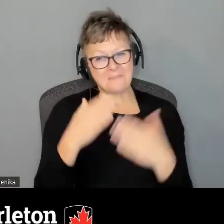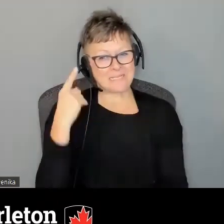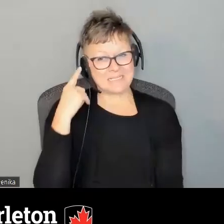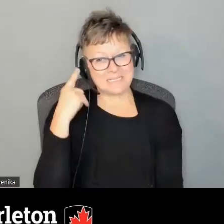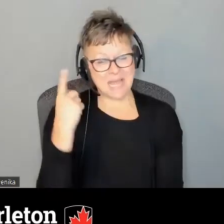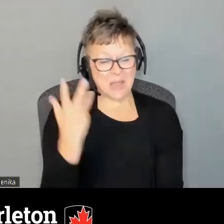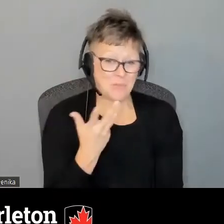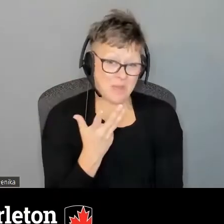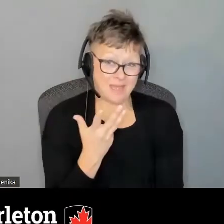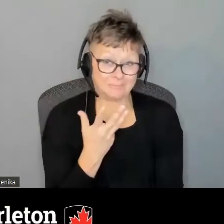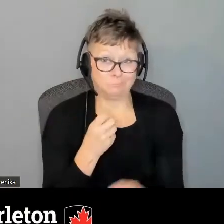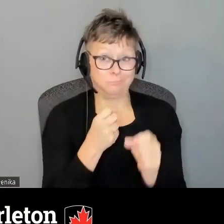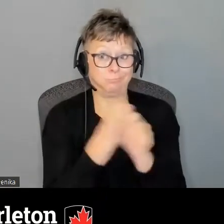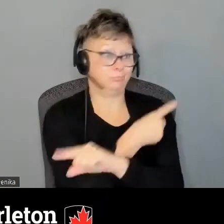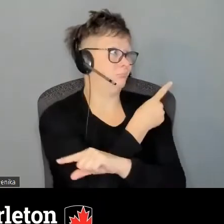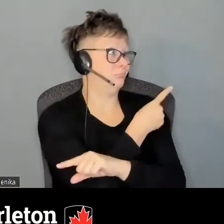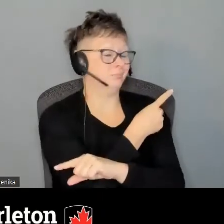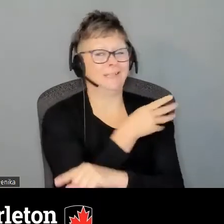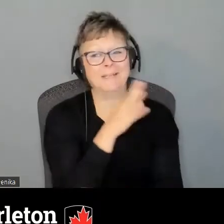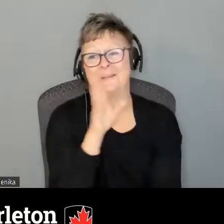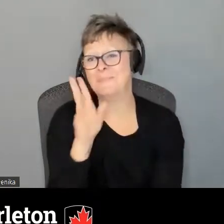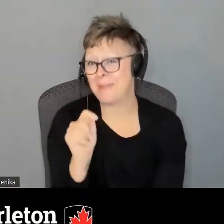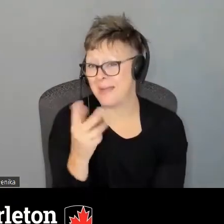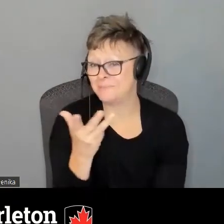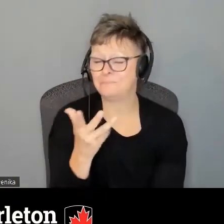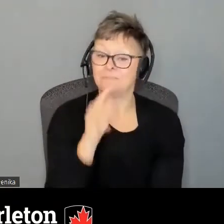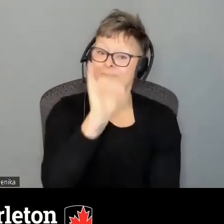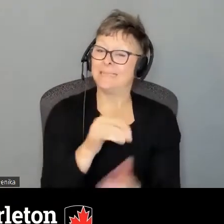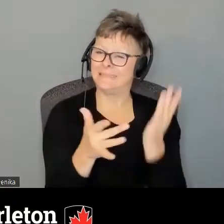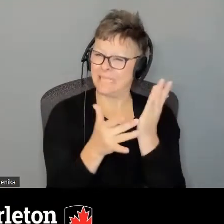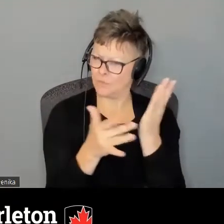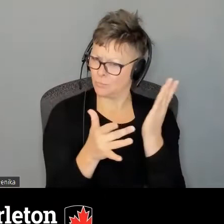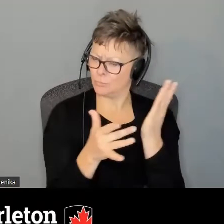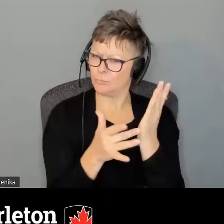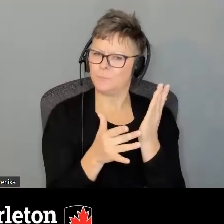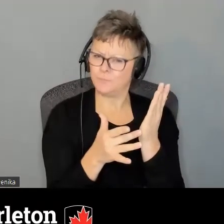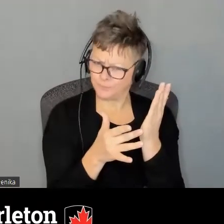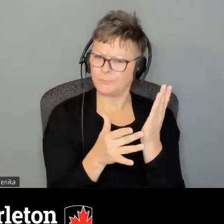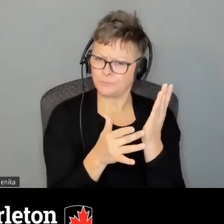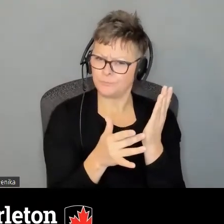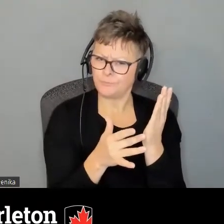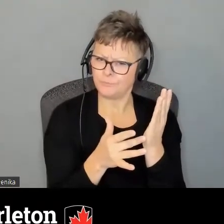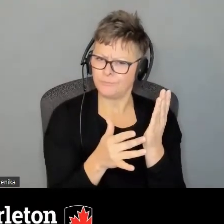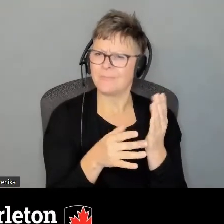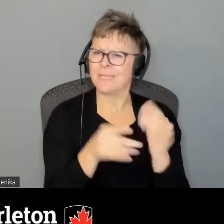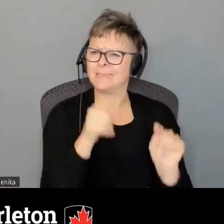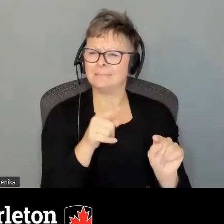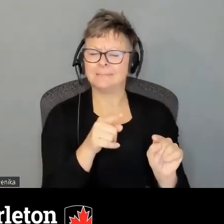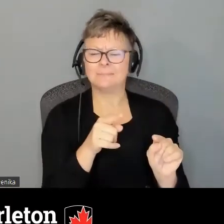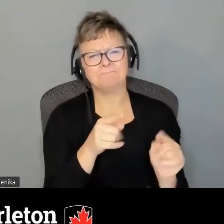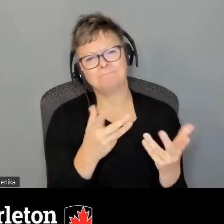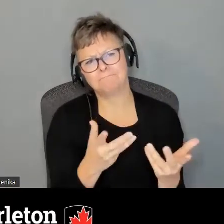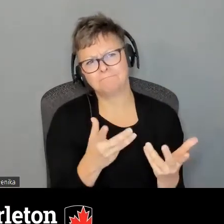out there, but I was wondering, with this technology, as you talk about that, something that's not necessarily designed, I